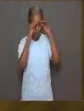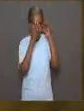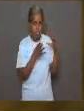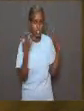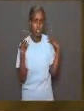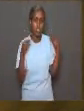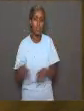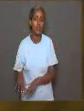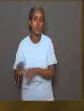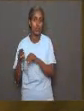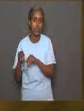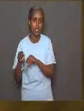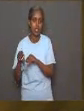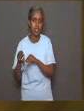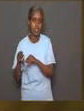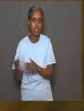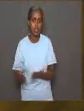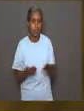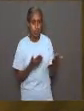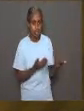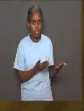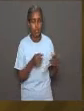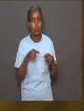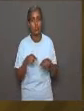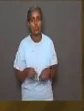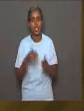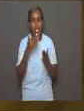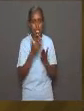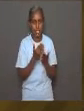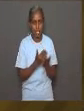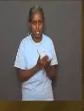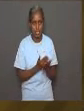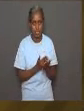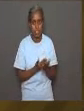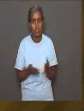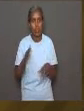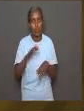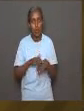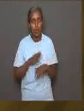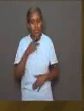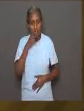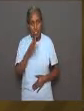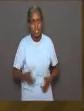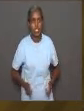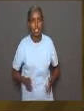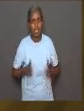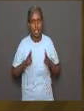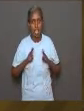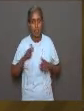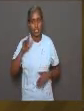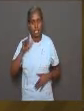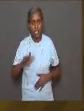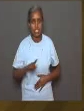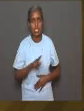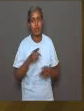Hello, teacher. Hello, students. Welcome to today's lesson on